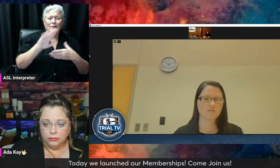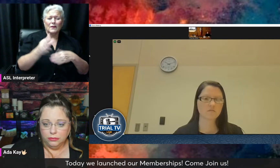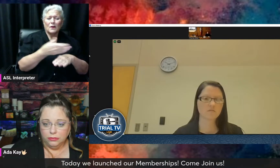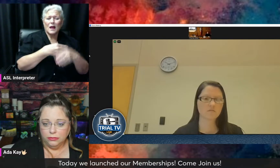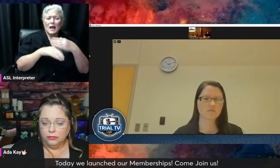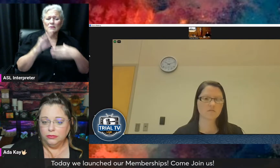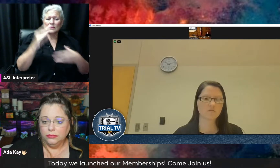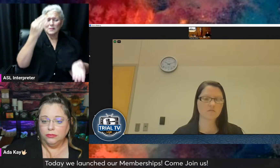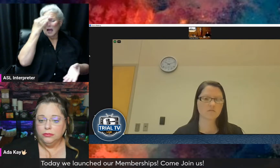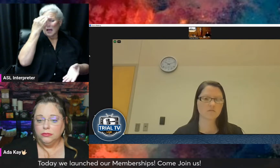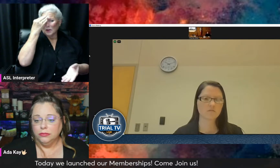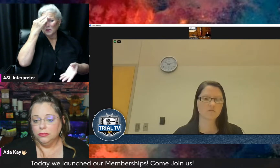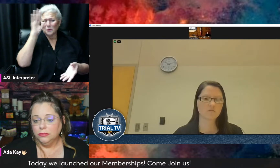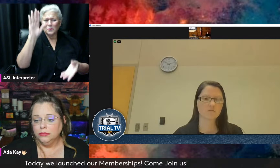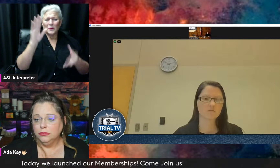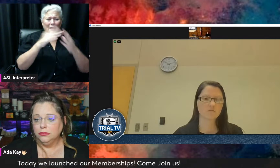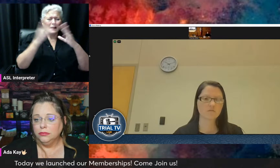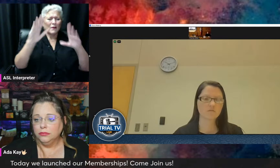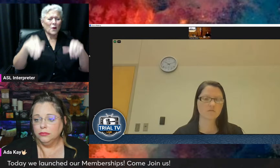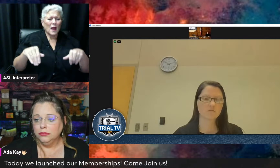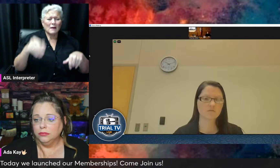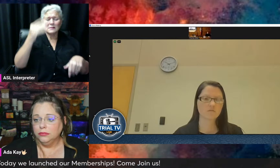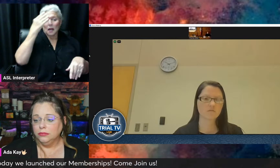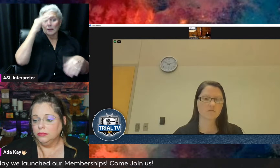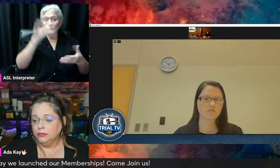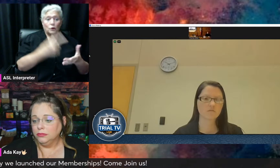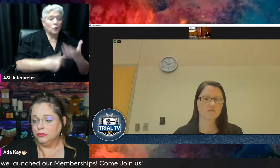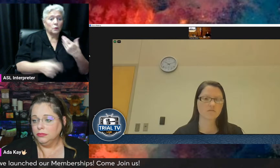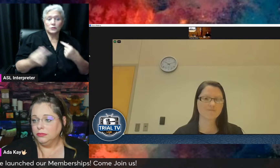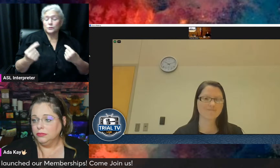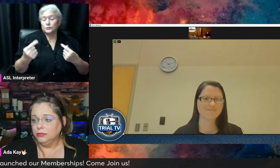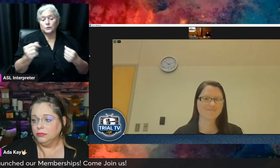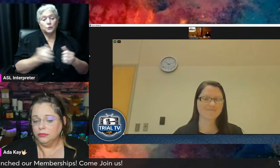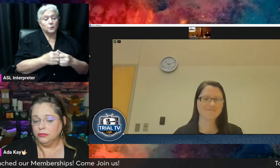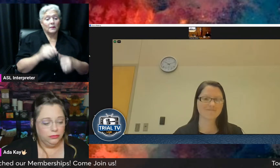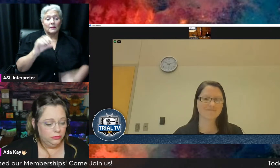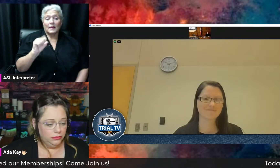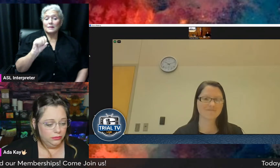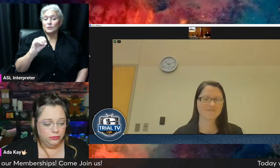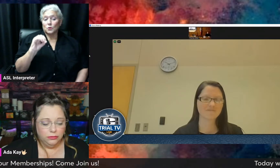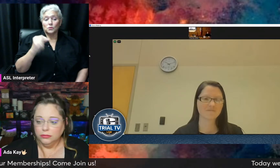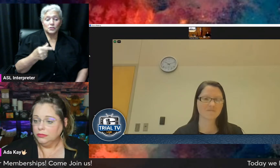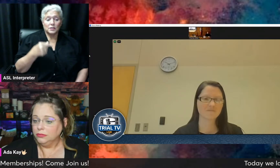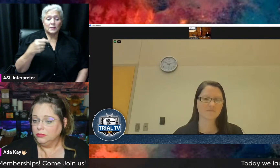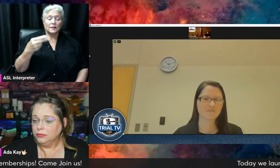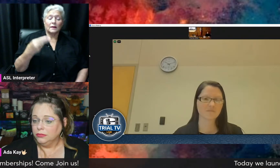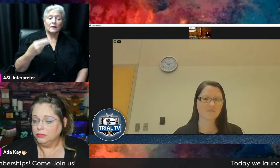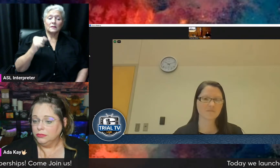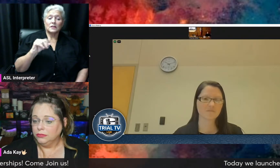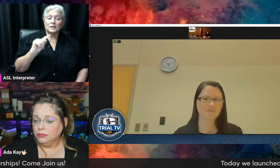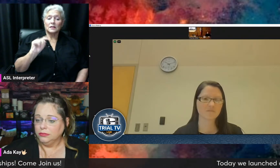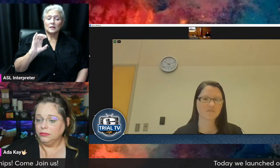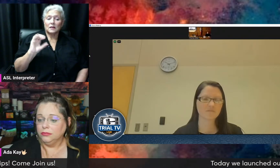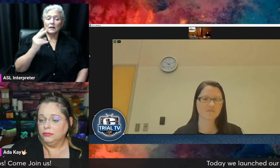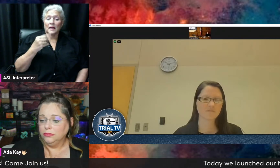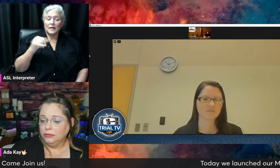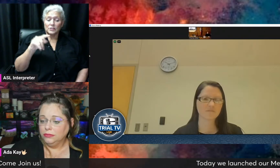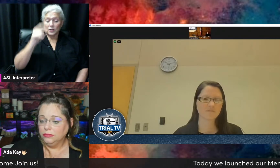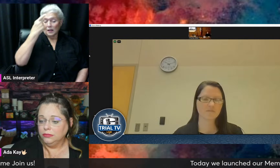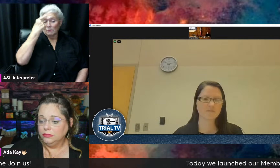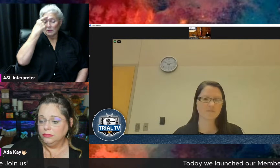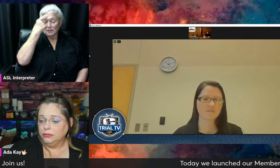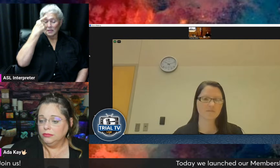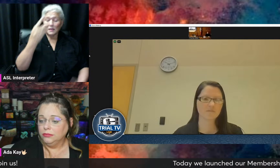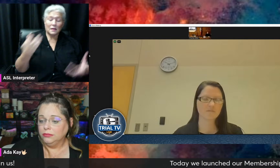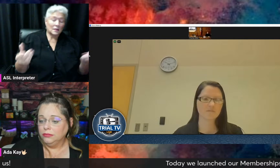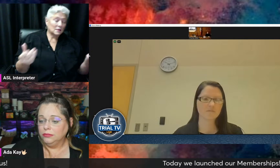I don't know exactly what you do with an SOG hatchet, but I'm assuming it's either a hunting or a wood cutting device or something to that effect. But